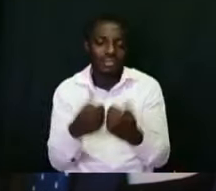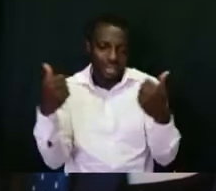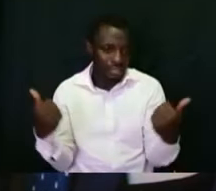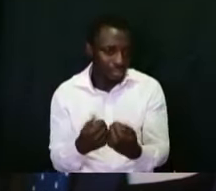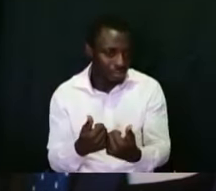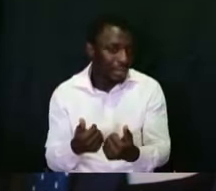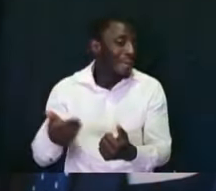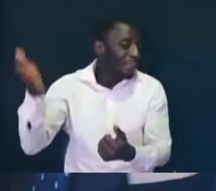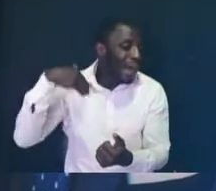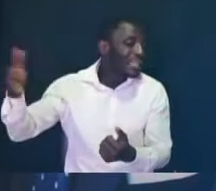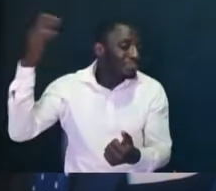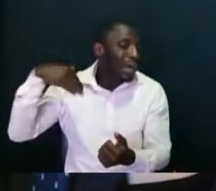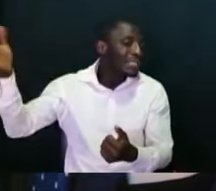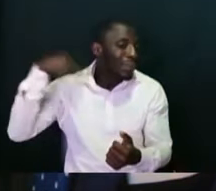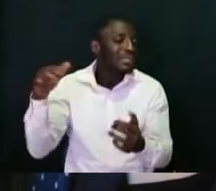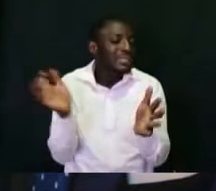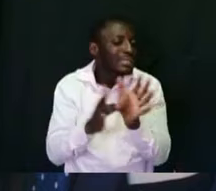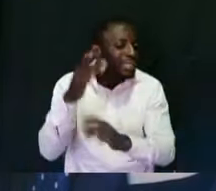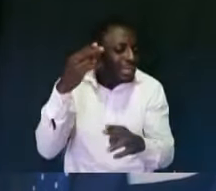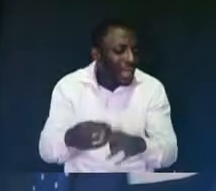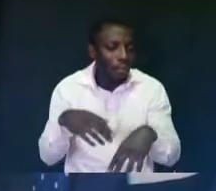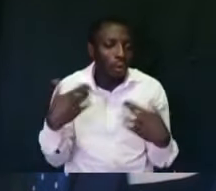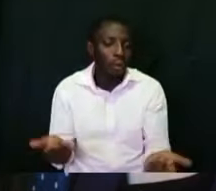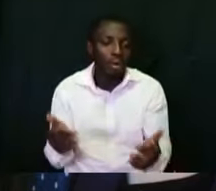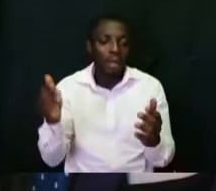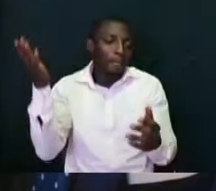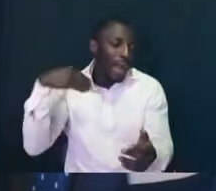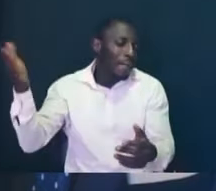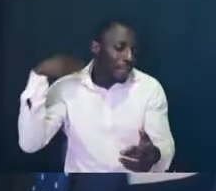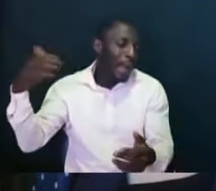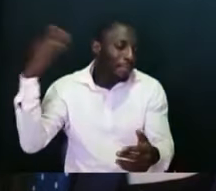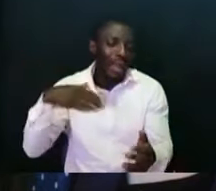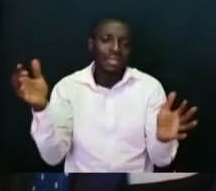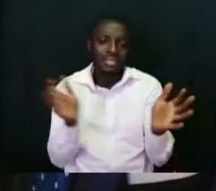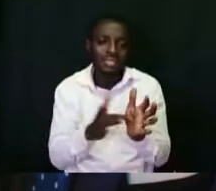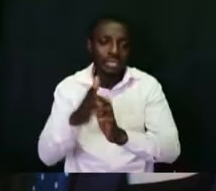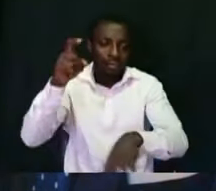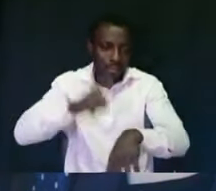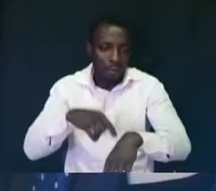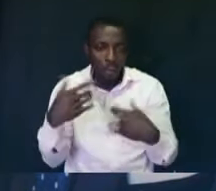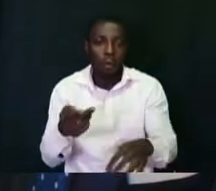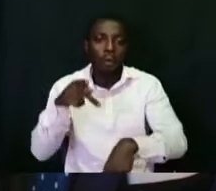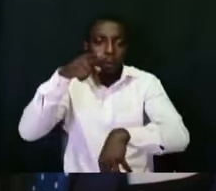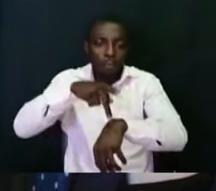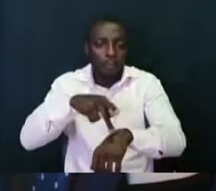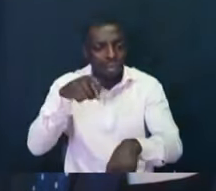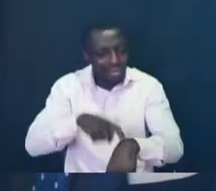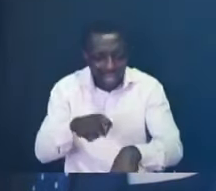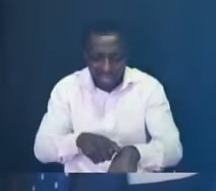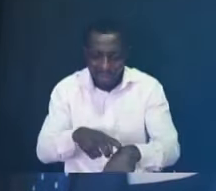must always be measured by God's way. Each